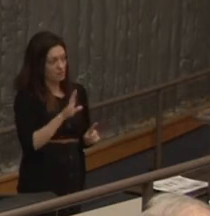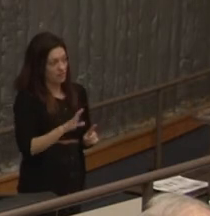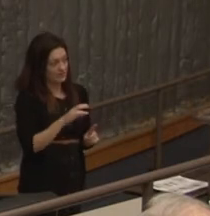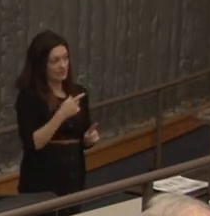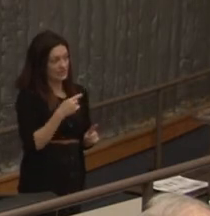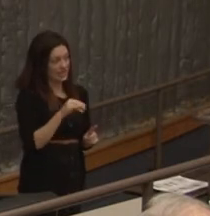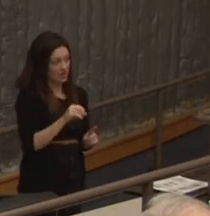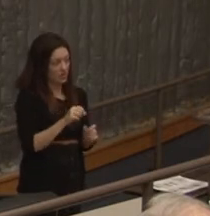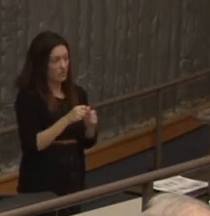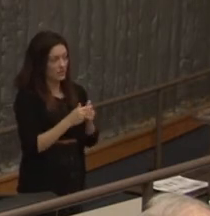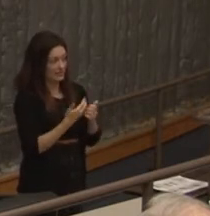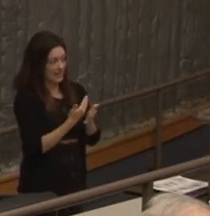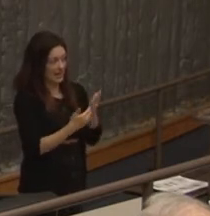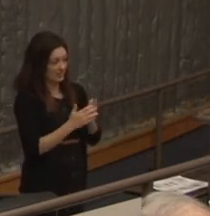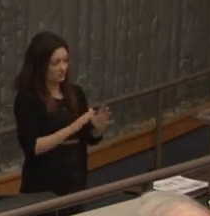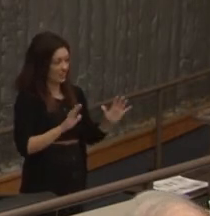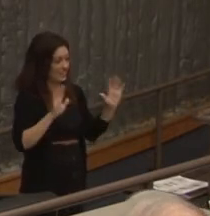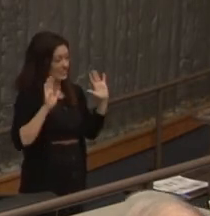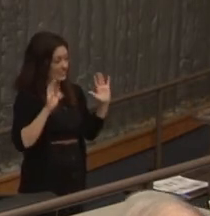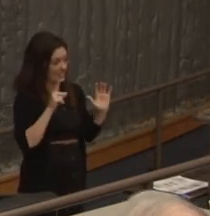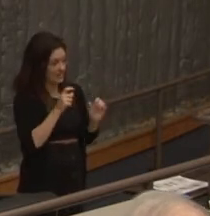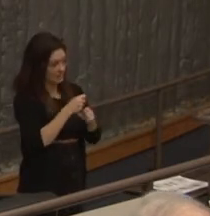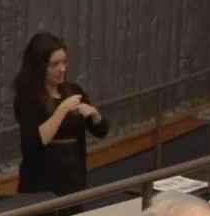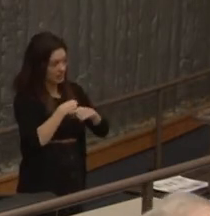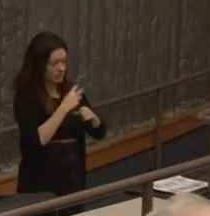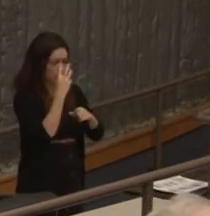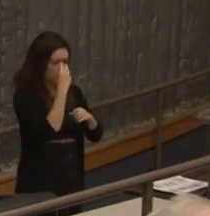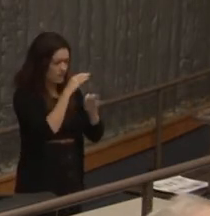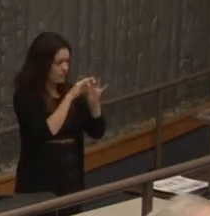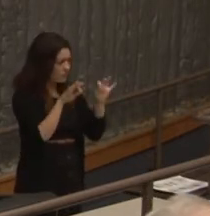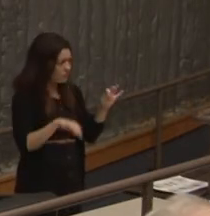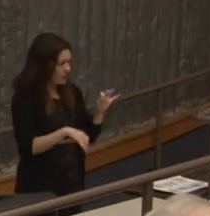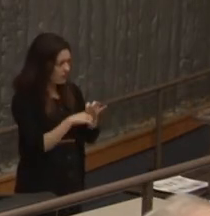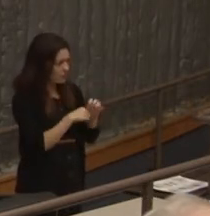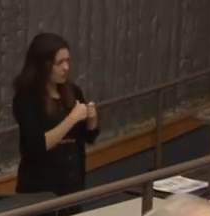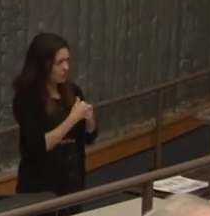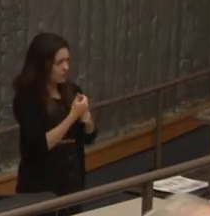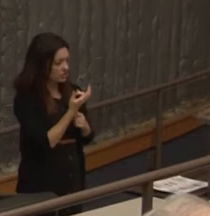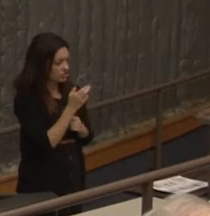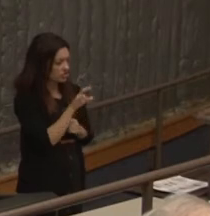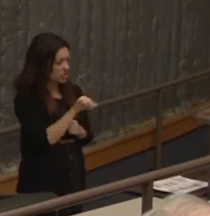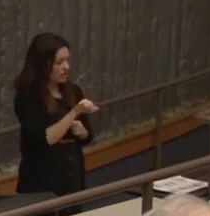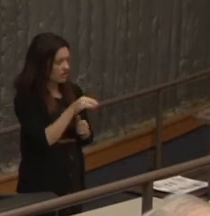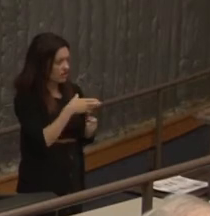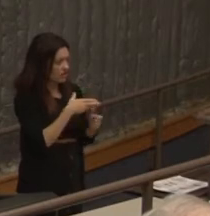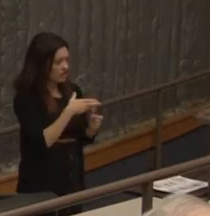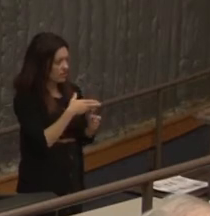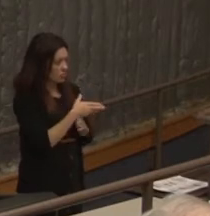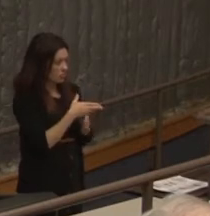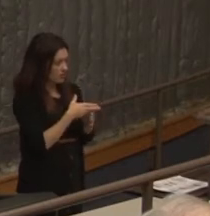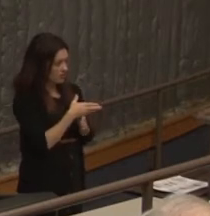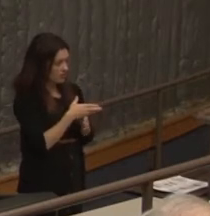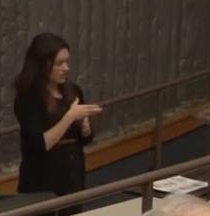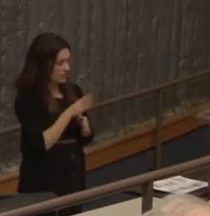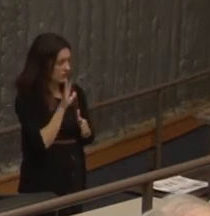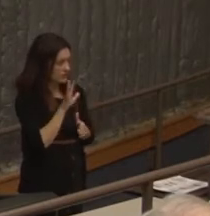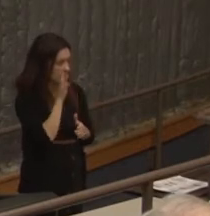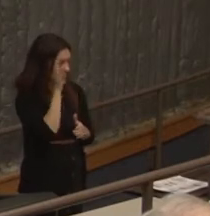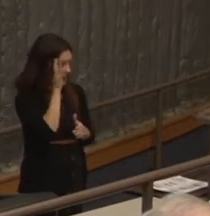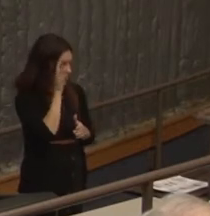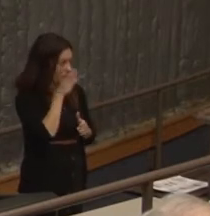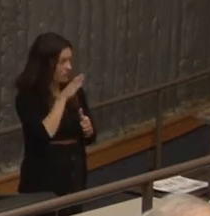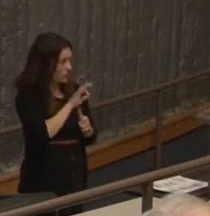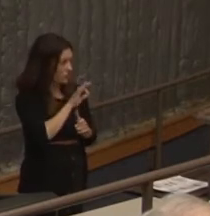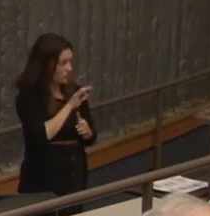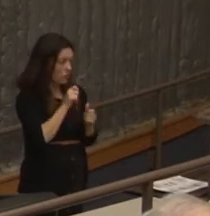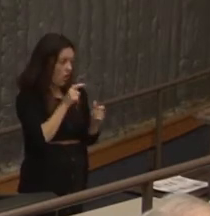raised. And he made a beautiful frame out of cherry wood. He said his parents' furniture was all made of cherry wood. And